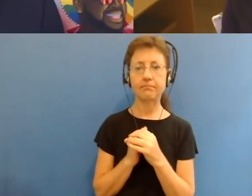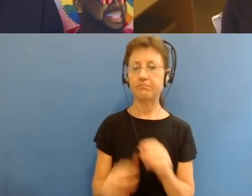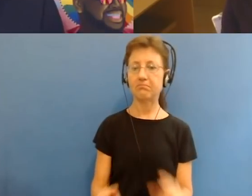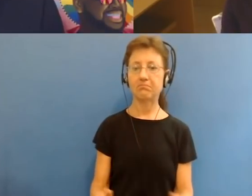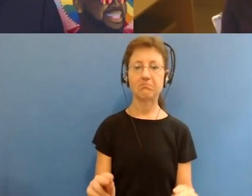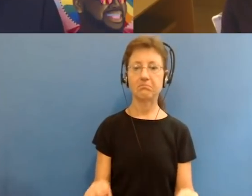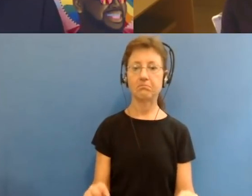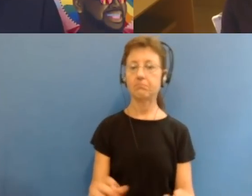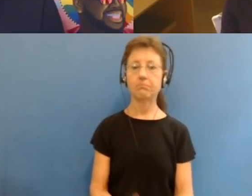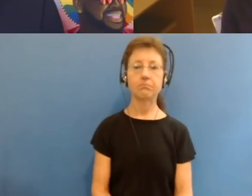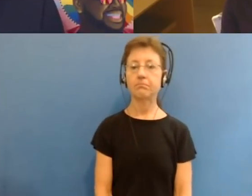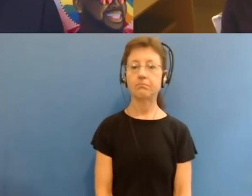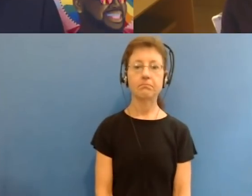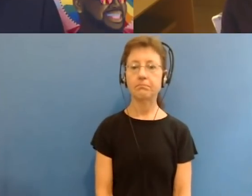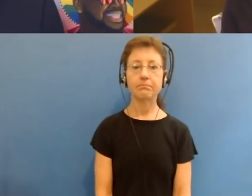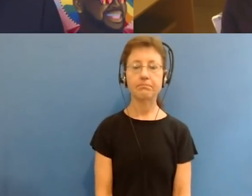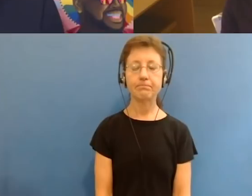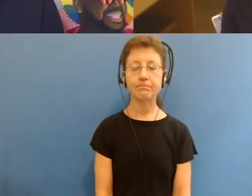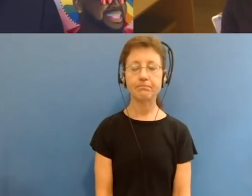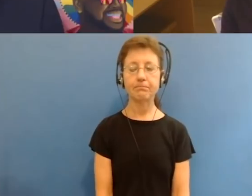I find that